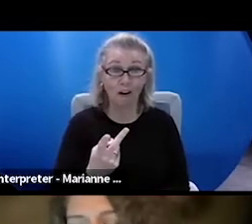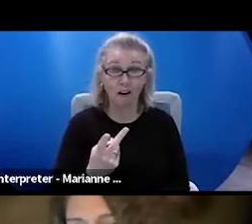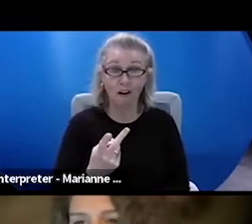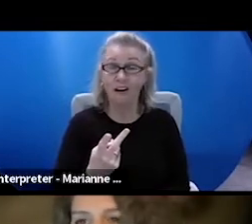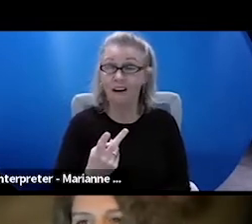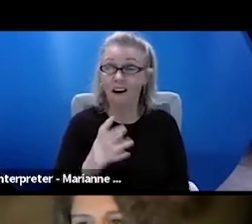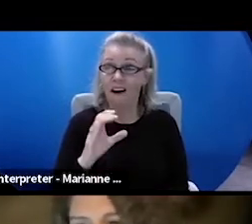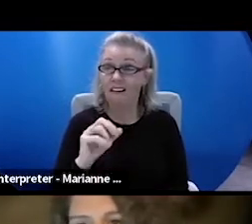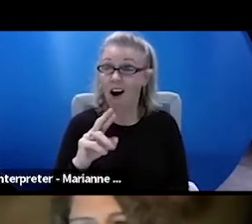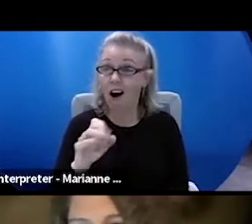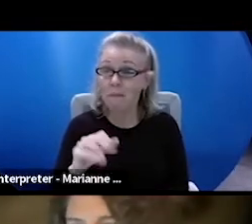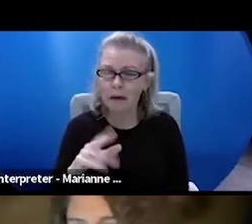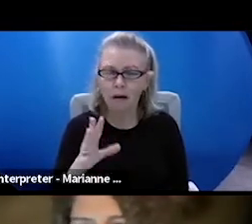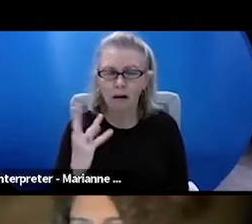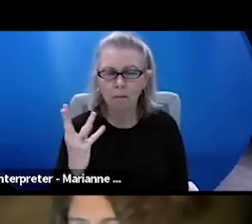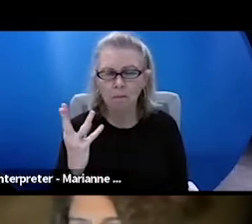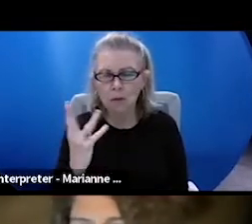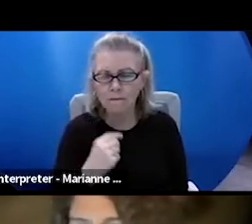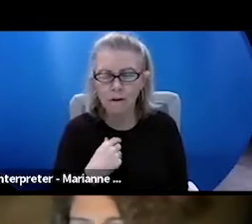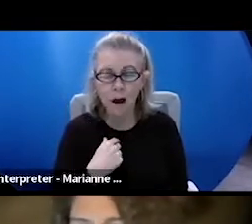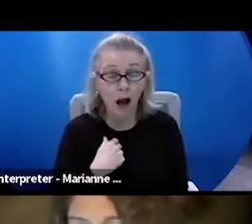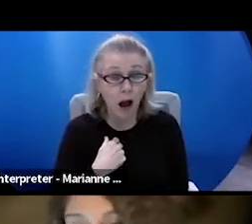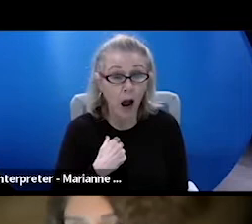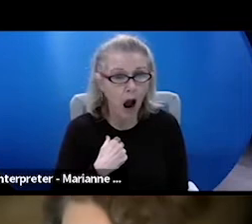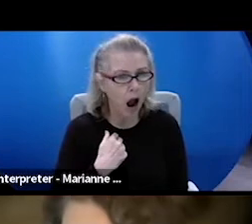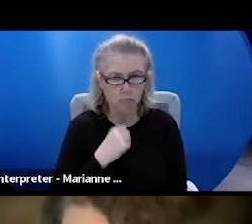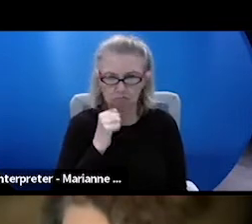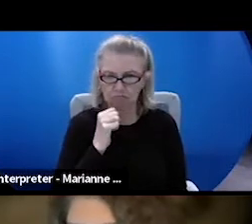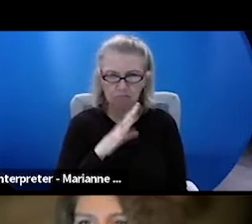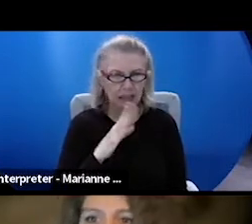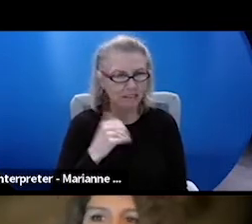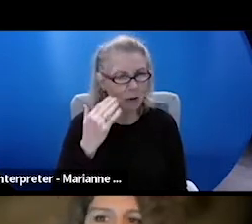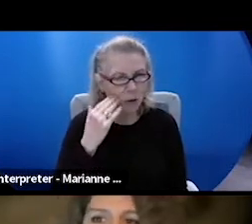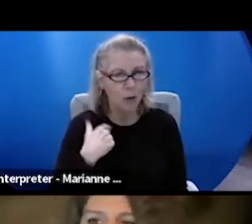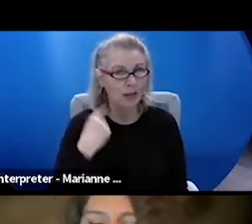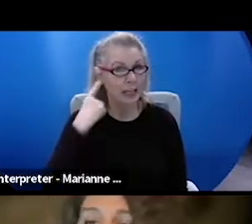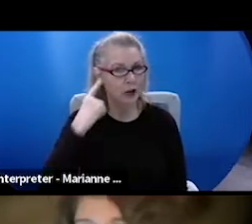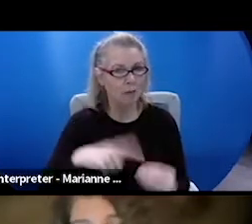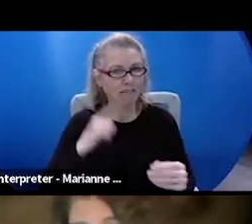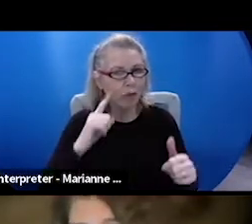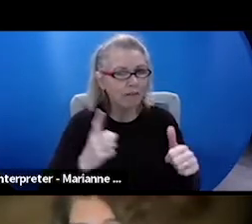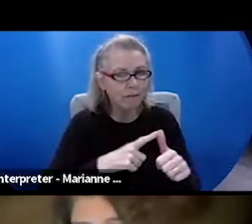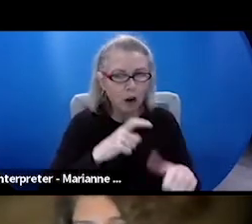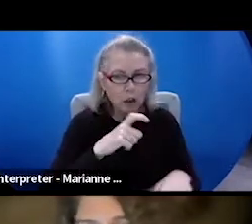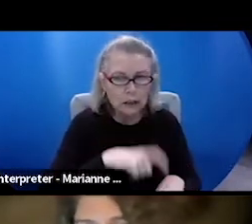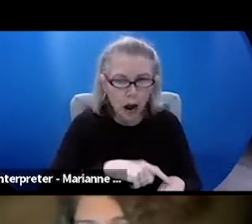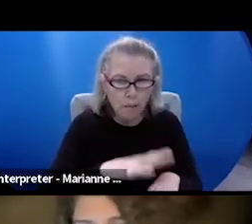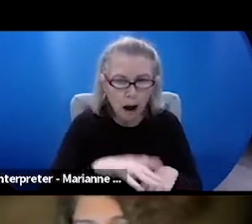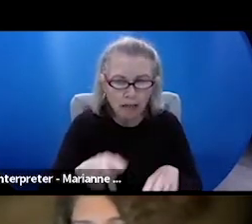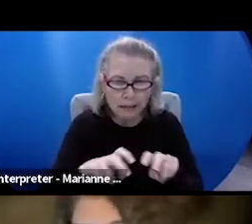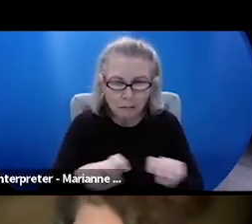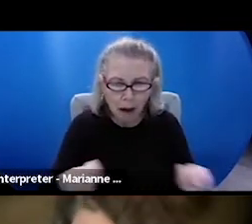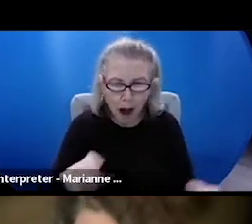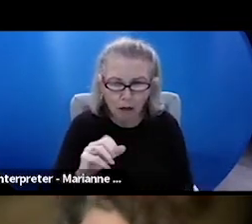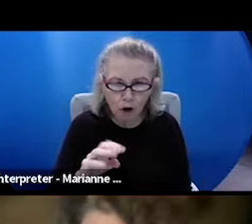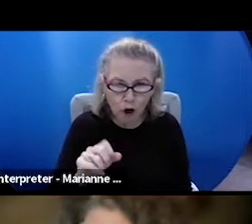so beautiful. And I can't believe I'm hearing about that for the first time on this panel. Thank you. I